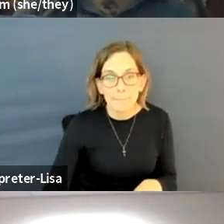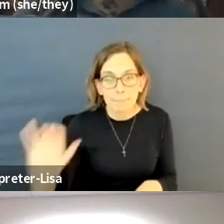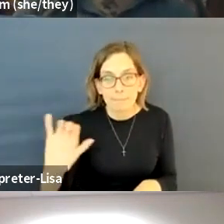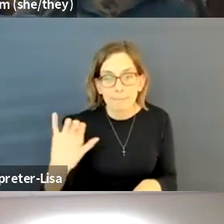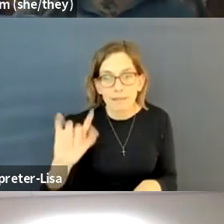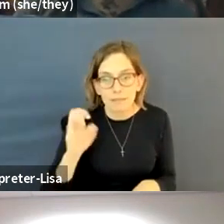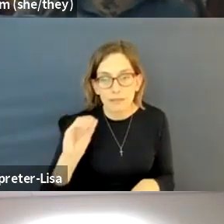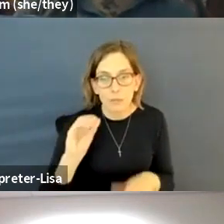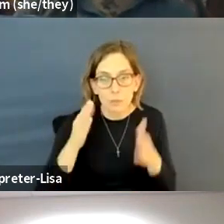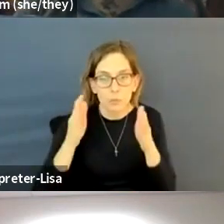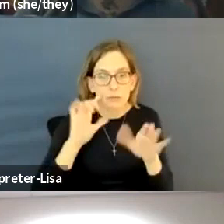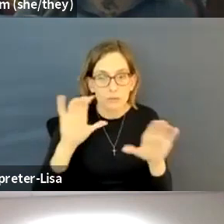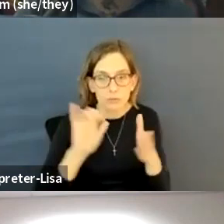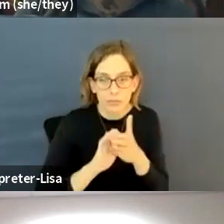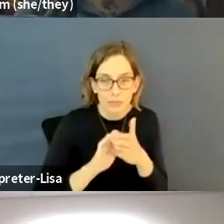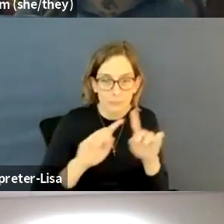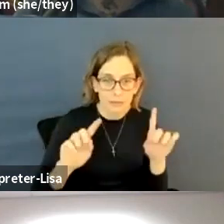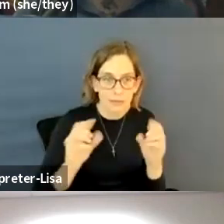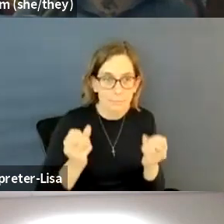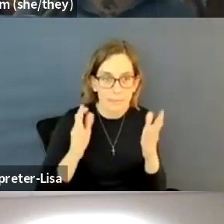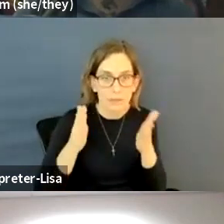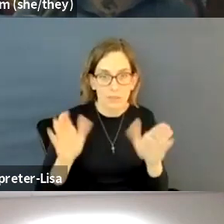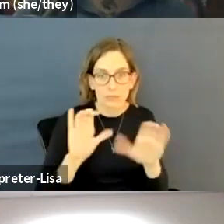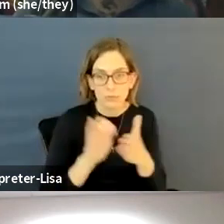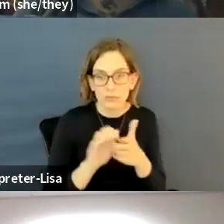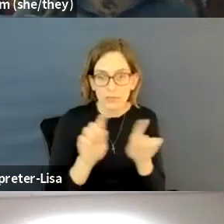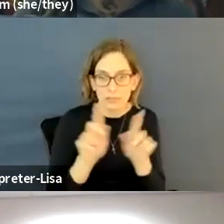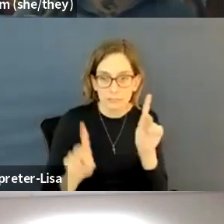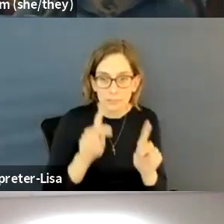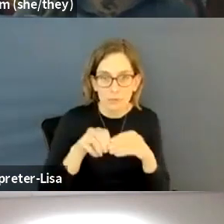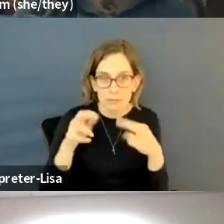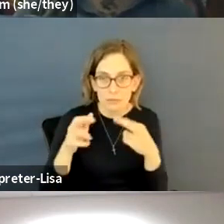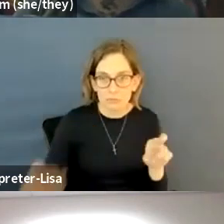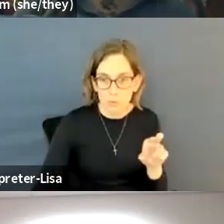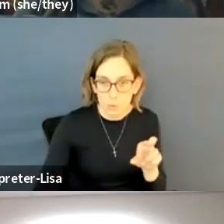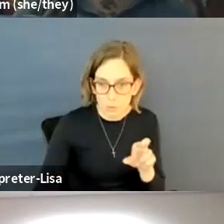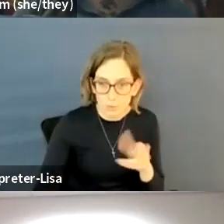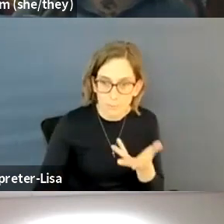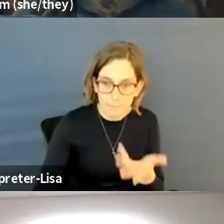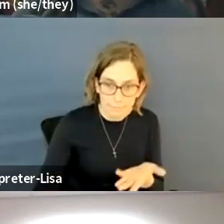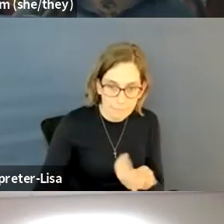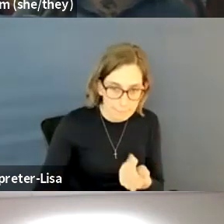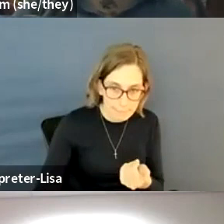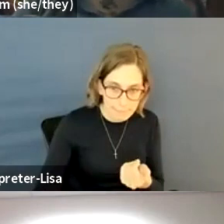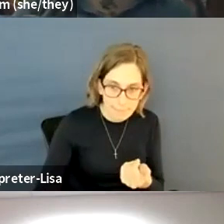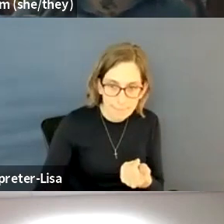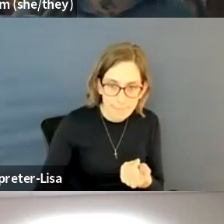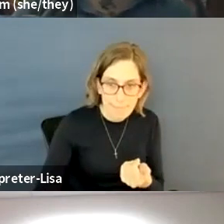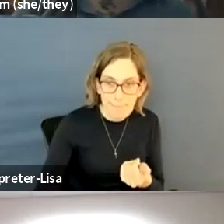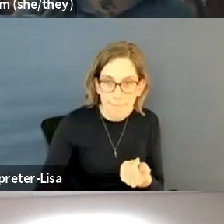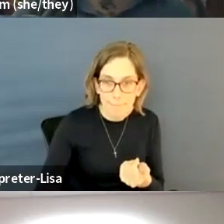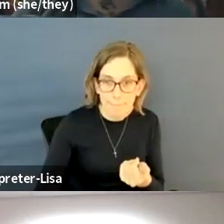there obviously are as many ways of doing this as there are people in this room. So anybody want a chance just